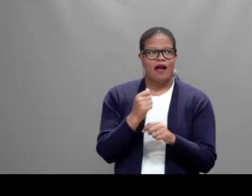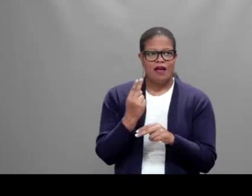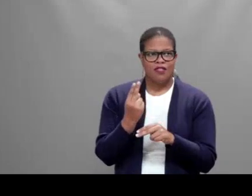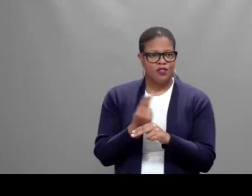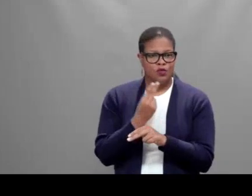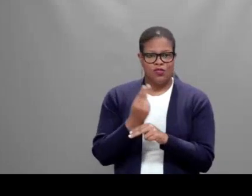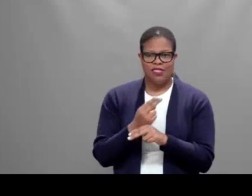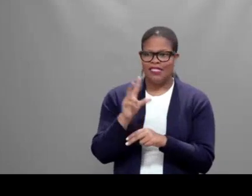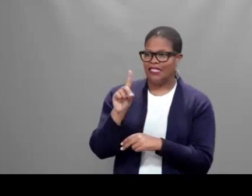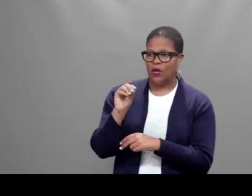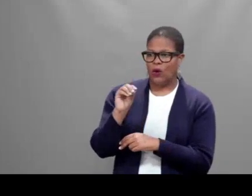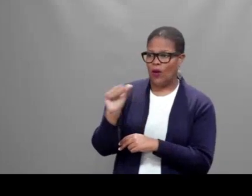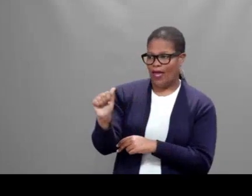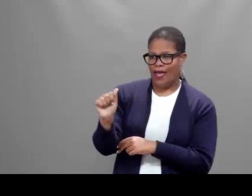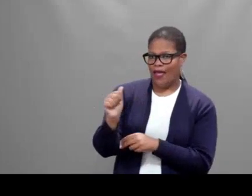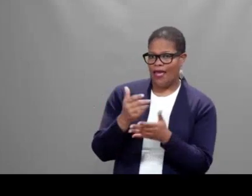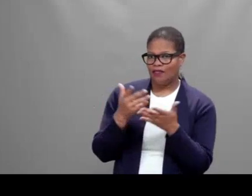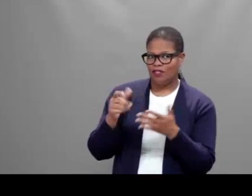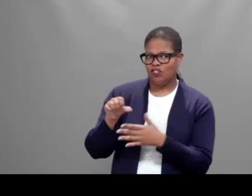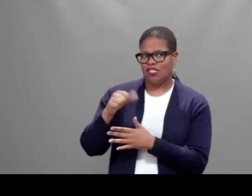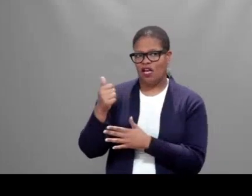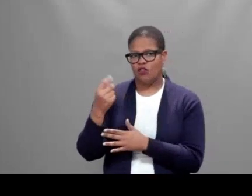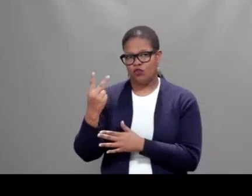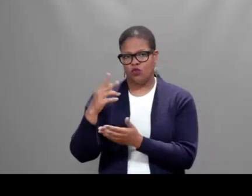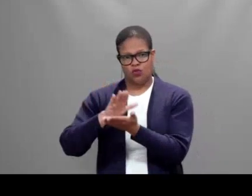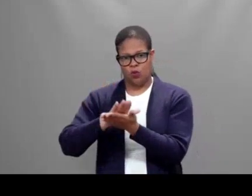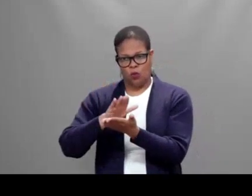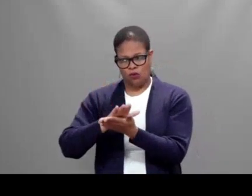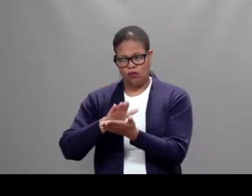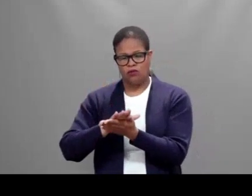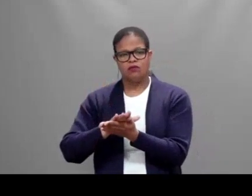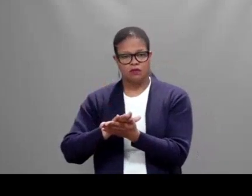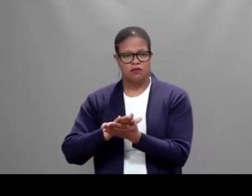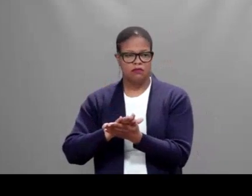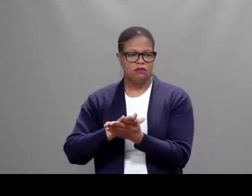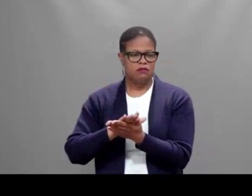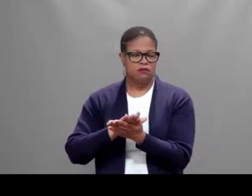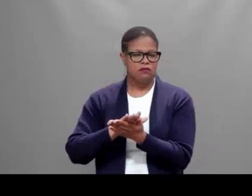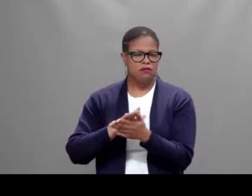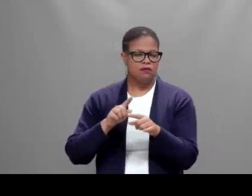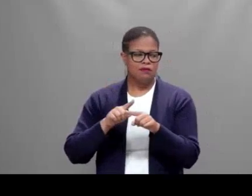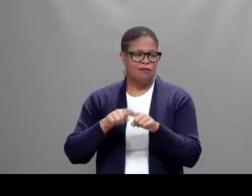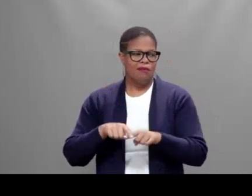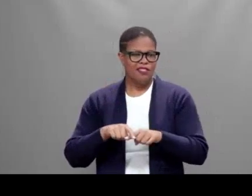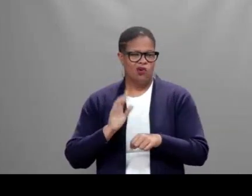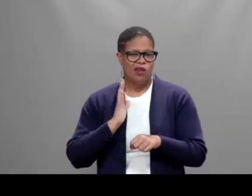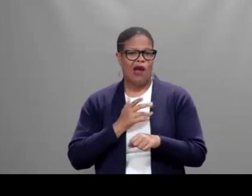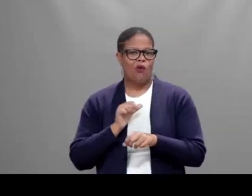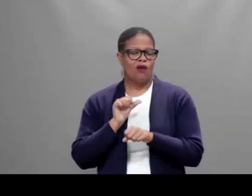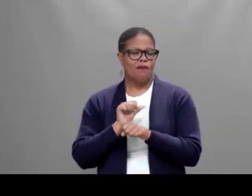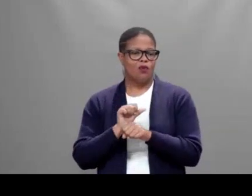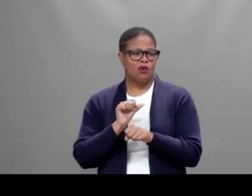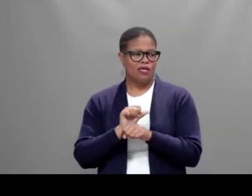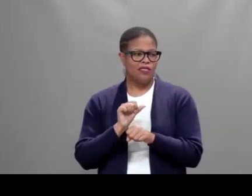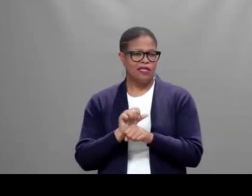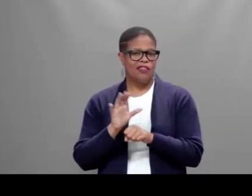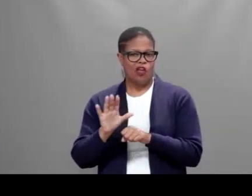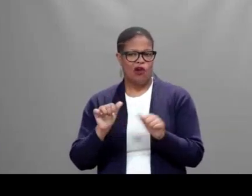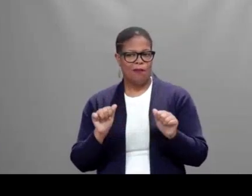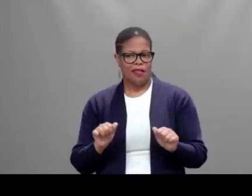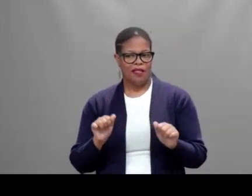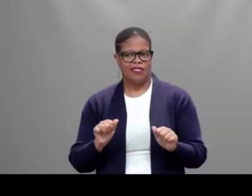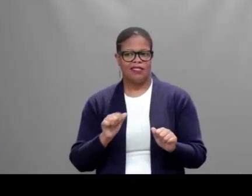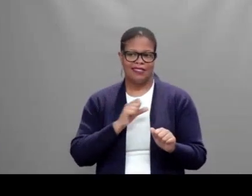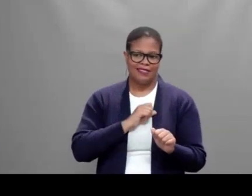using DOA as much as the other two schools are based on our employees' abilities